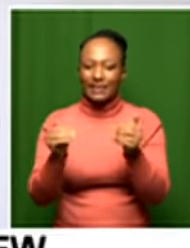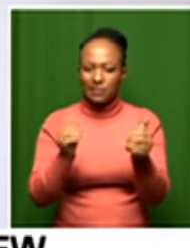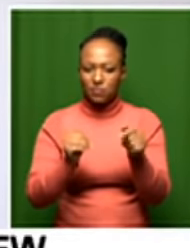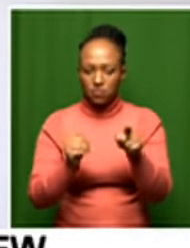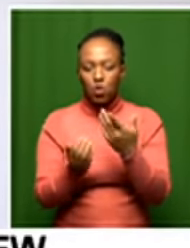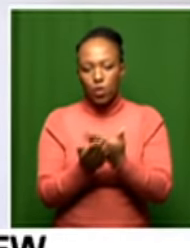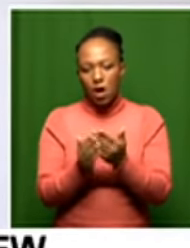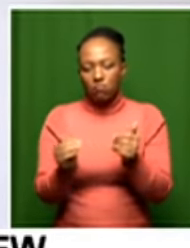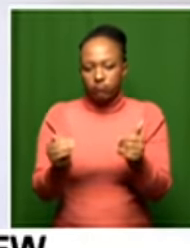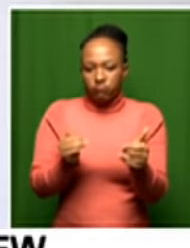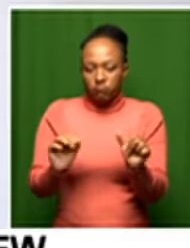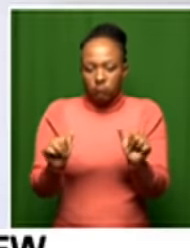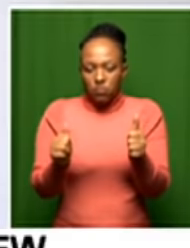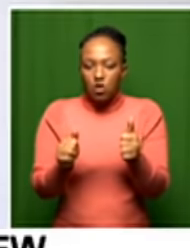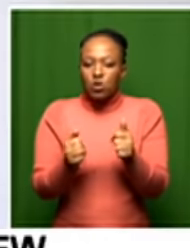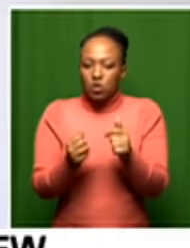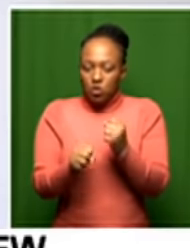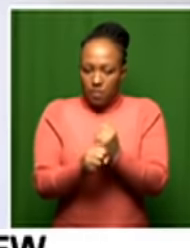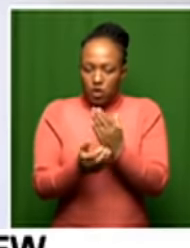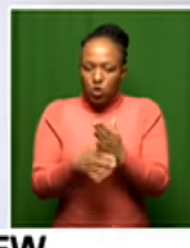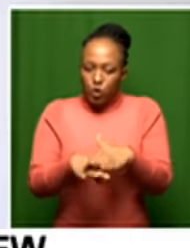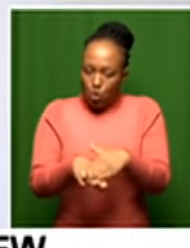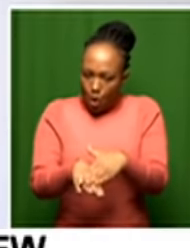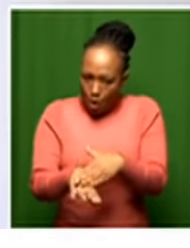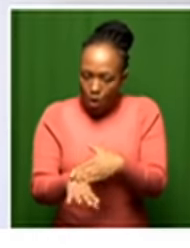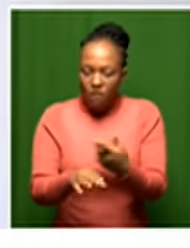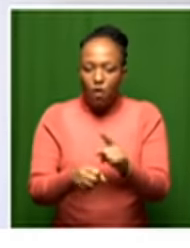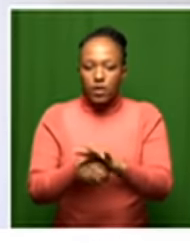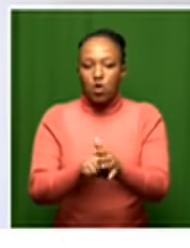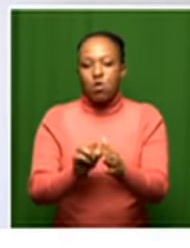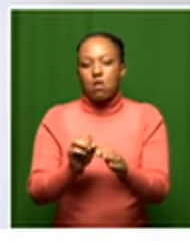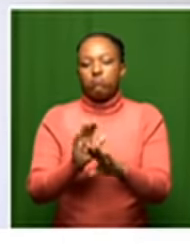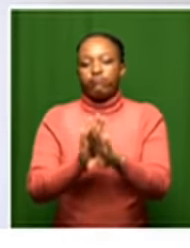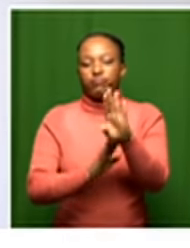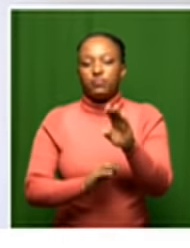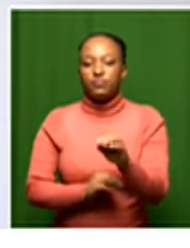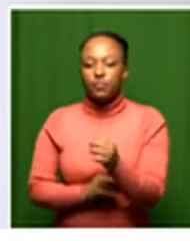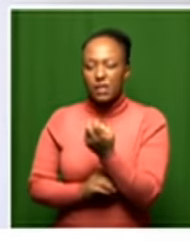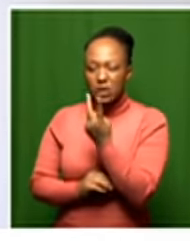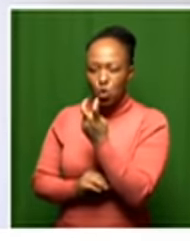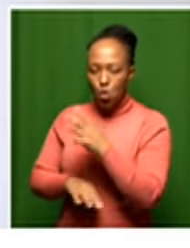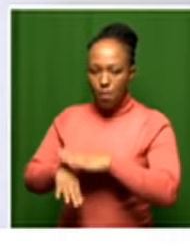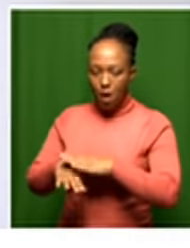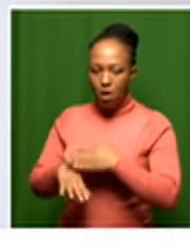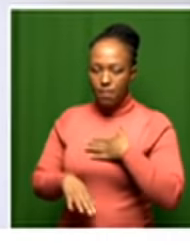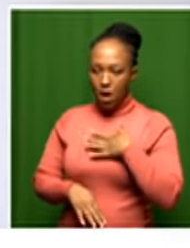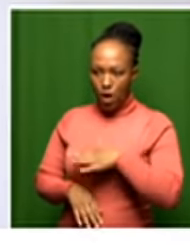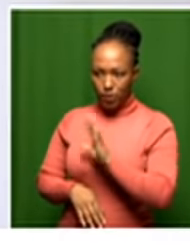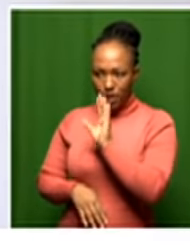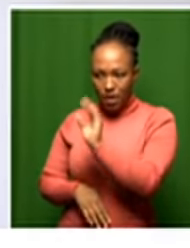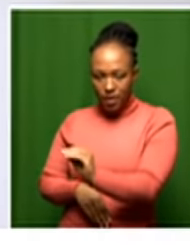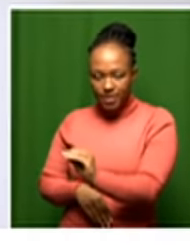way in delaying the transmission rates and the spread. Two more things I want to talk to.